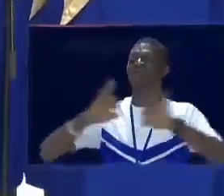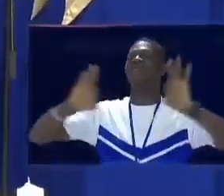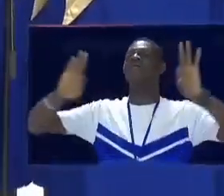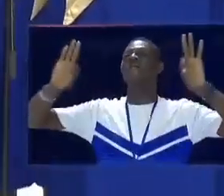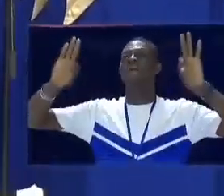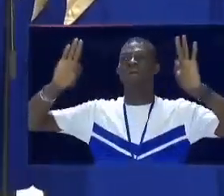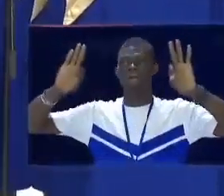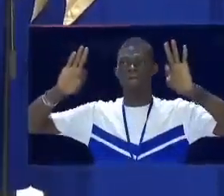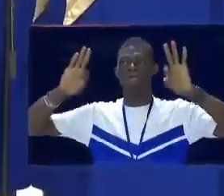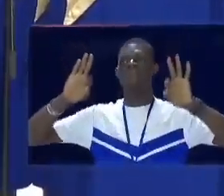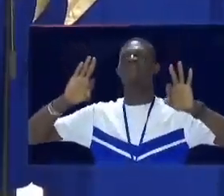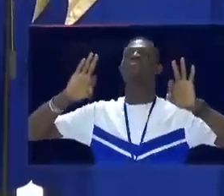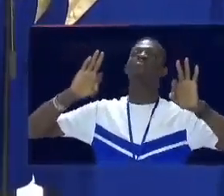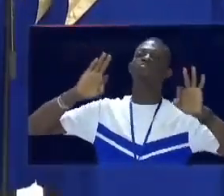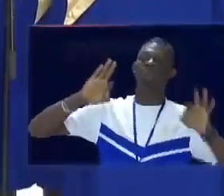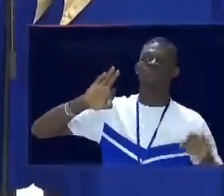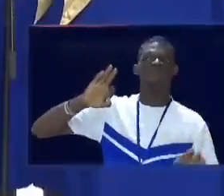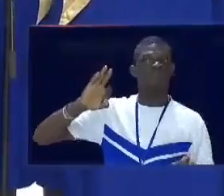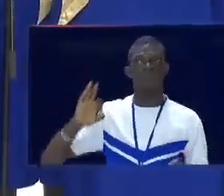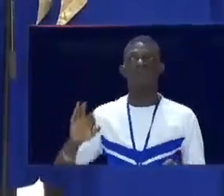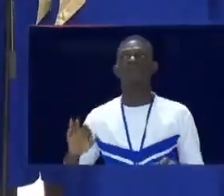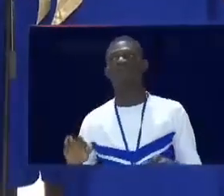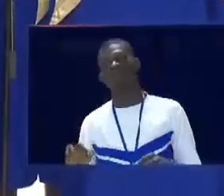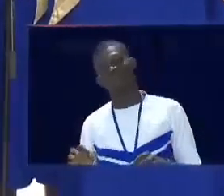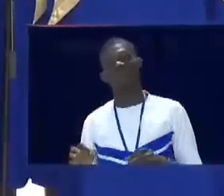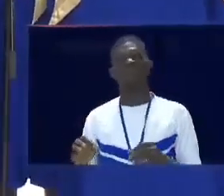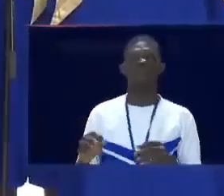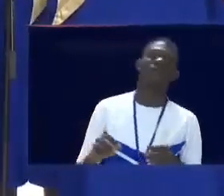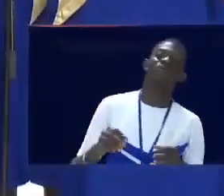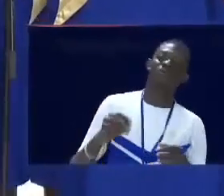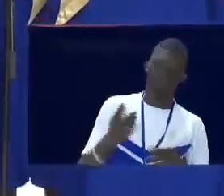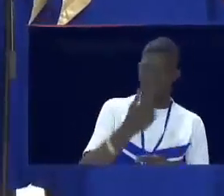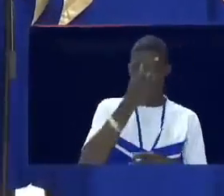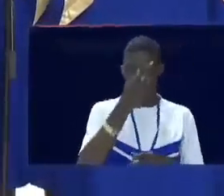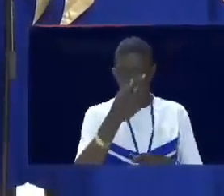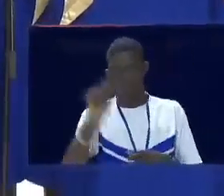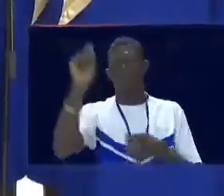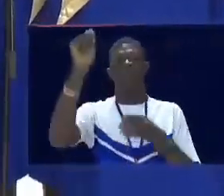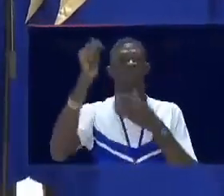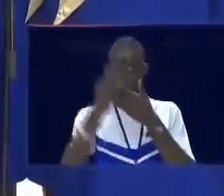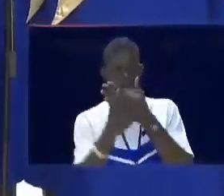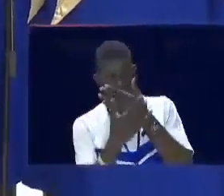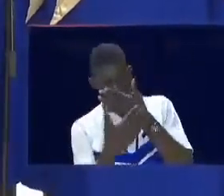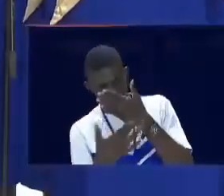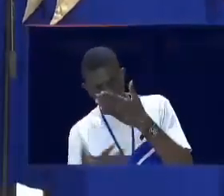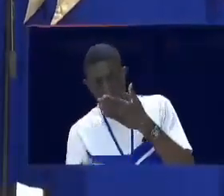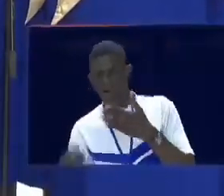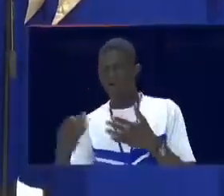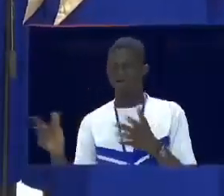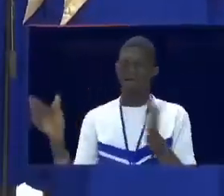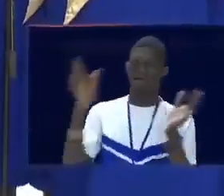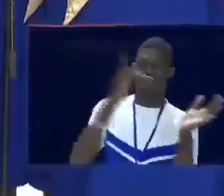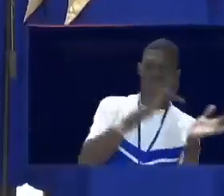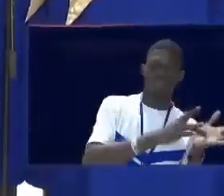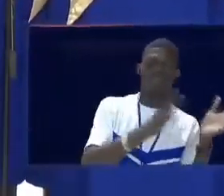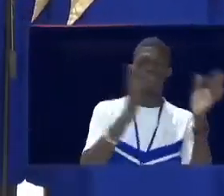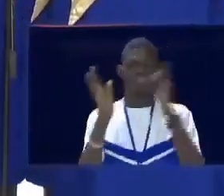free. Oh, the blood of Jesus, the blood